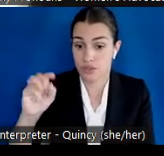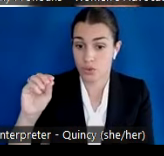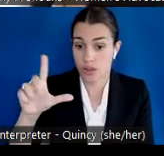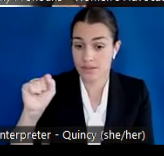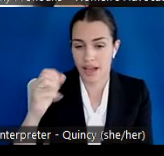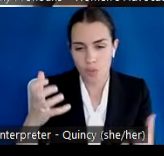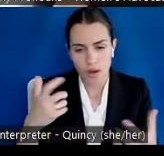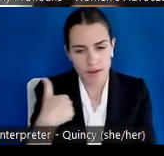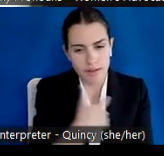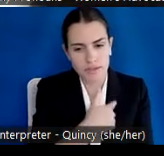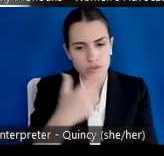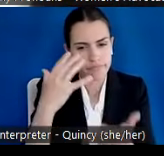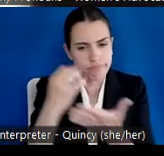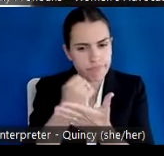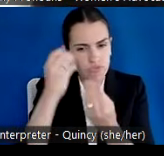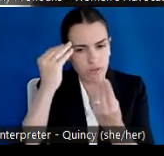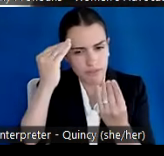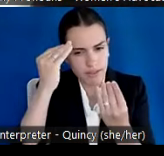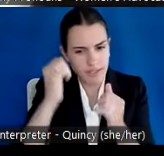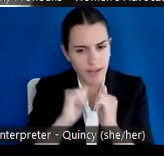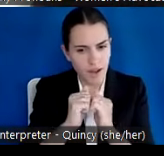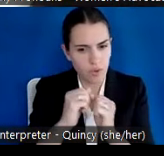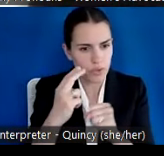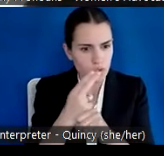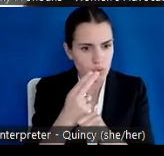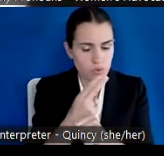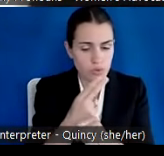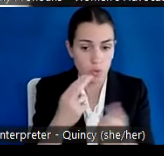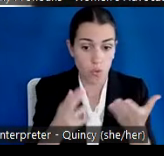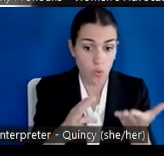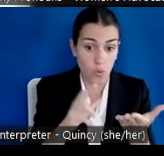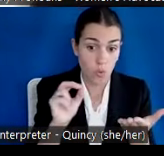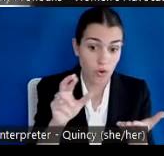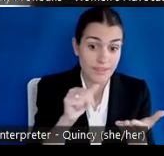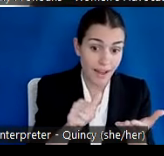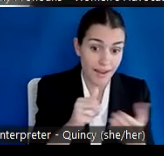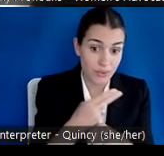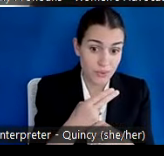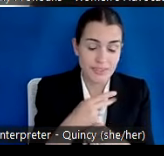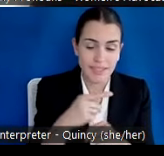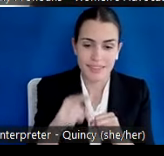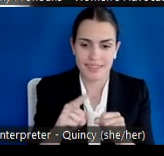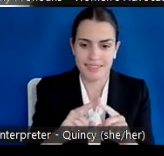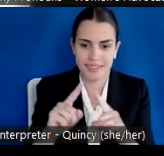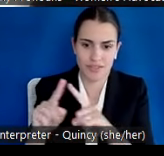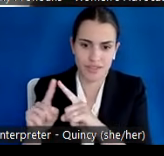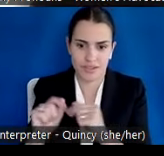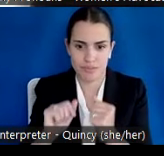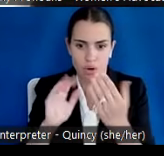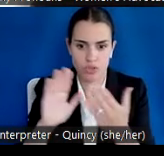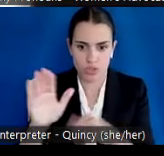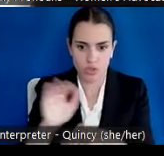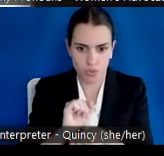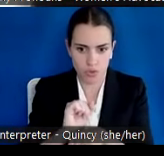on how we may already use or how we may not use these different approaches in our work in connections with